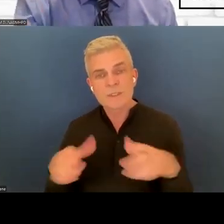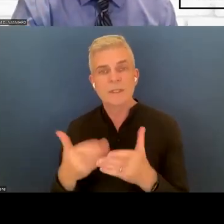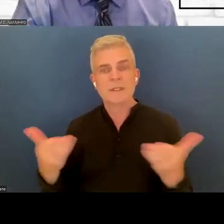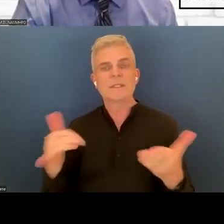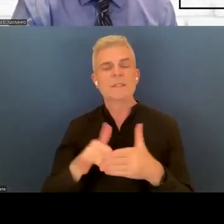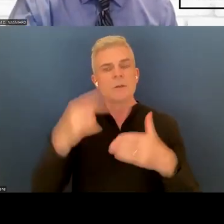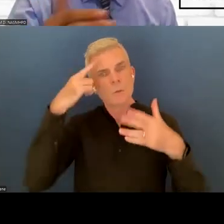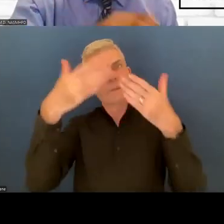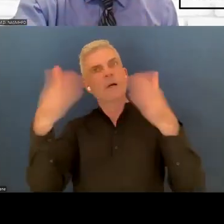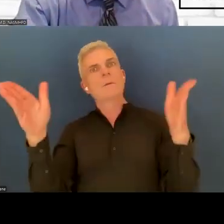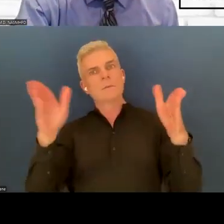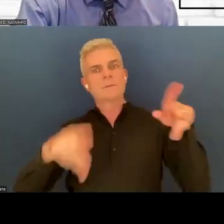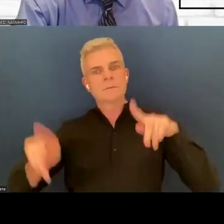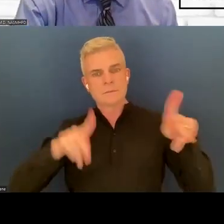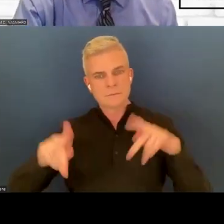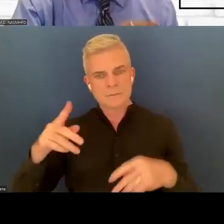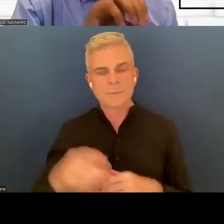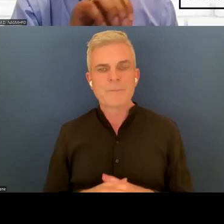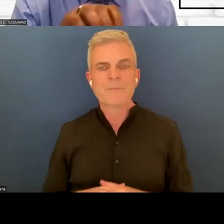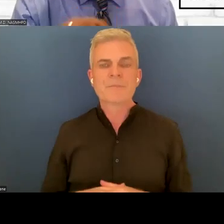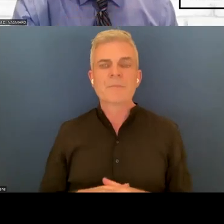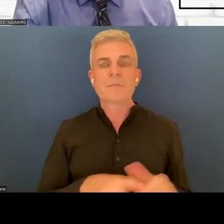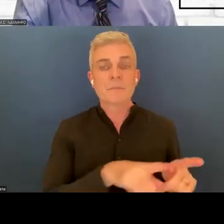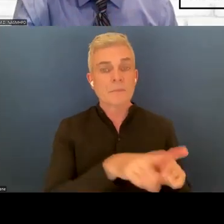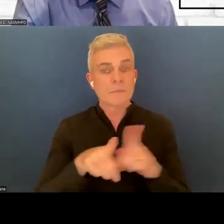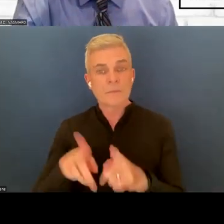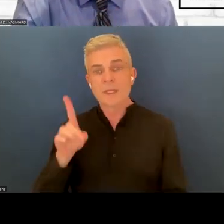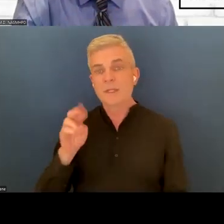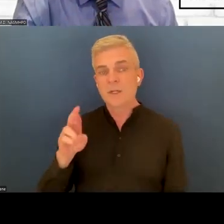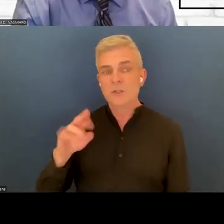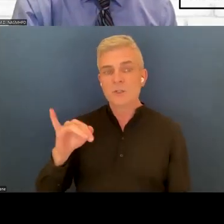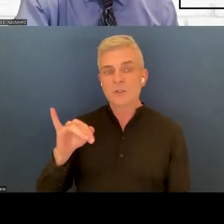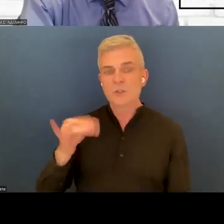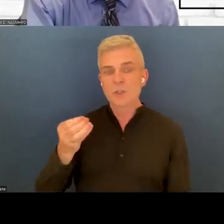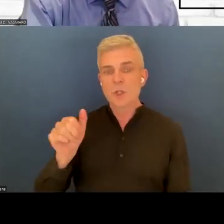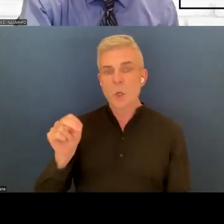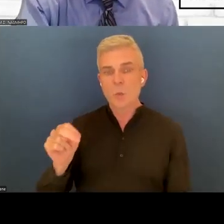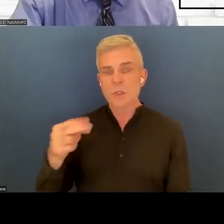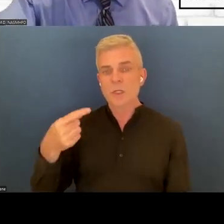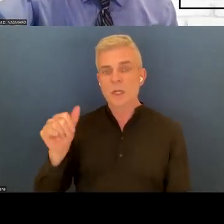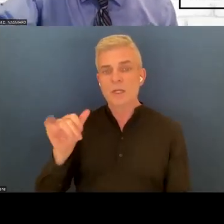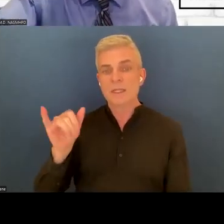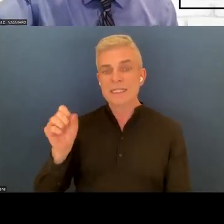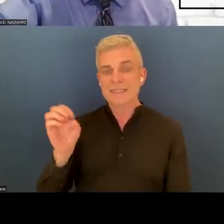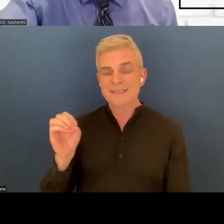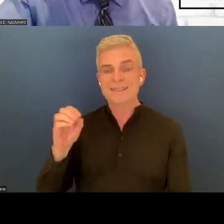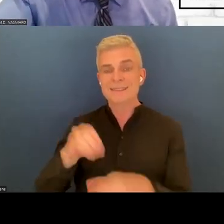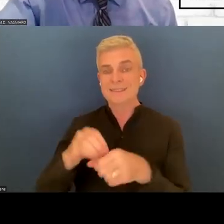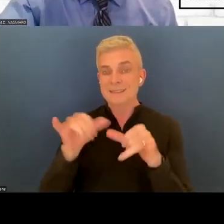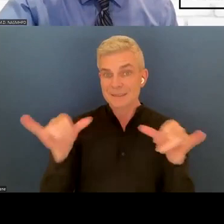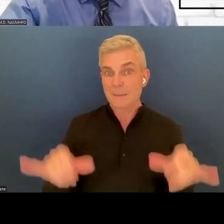up perspectives for people. In addition to that, Dr. Joan Gillese came into the system born out